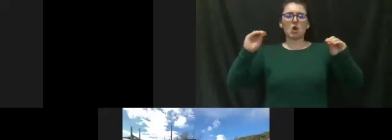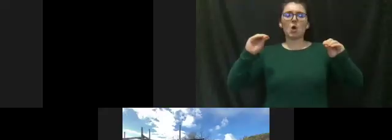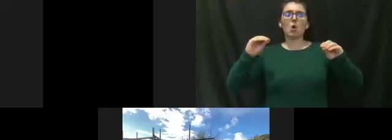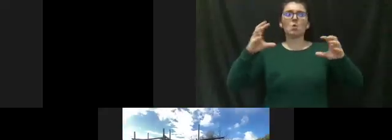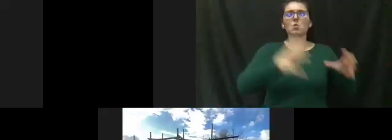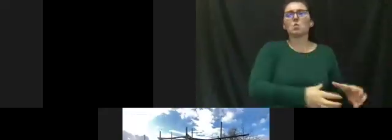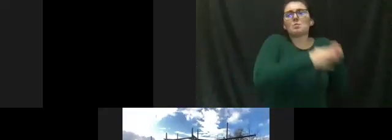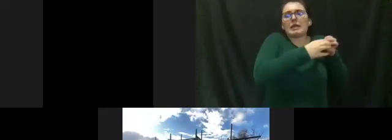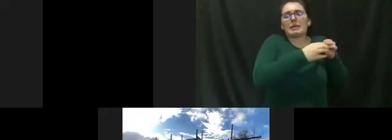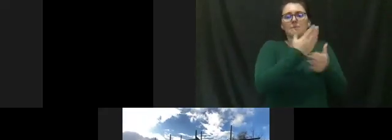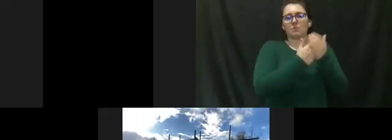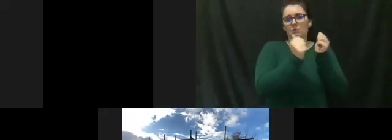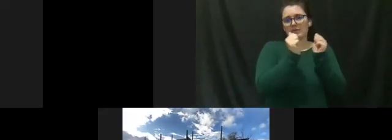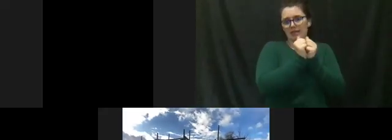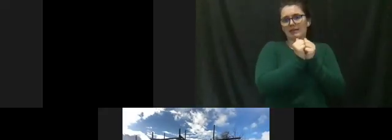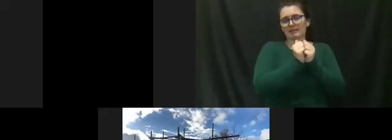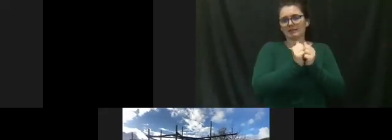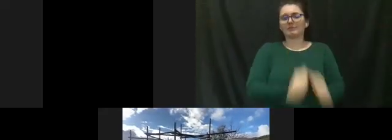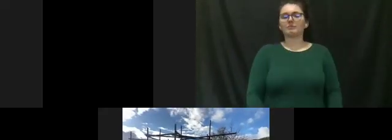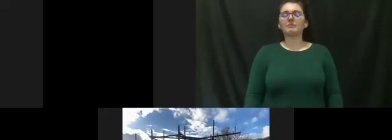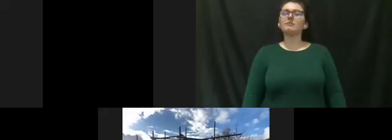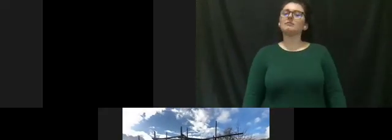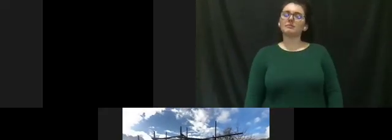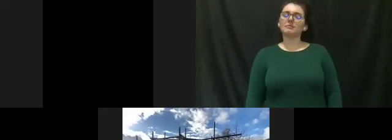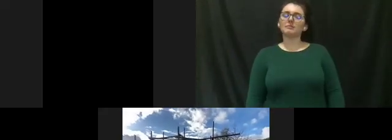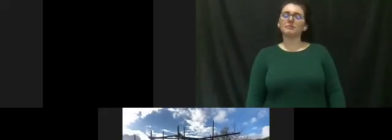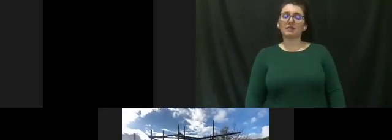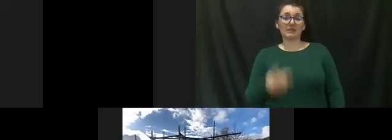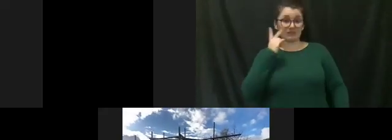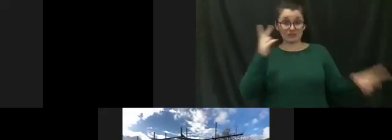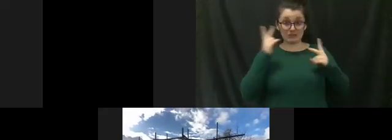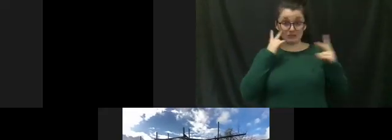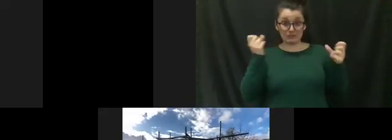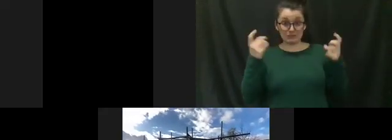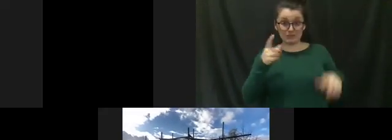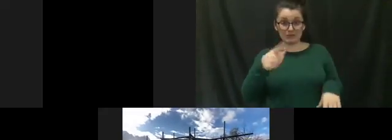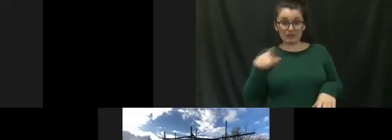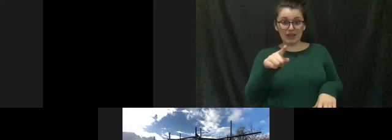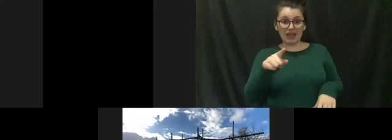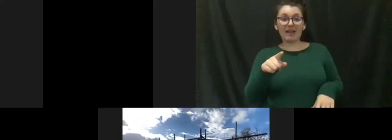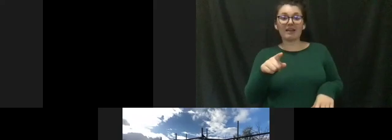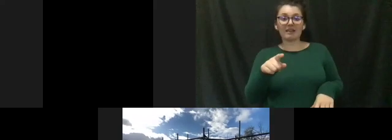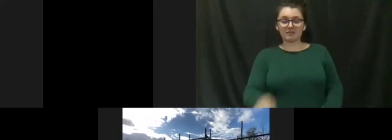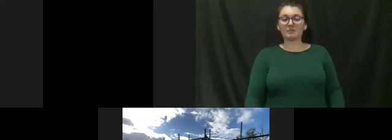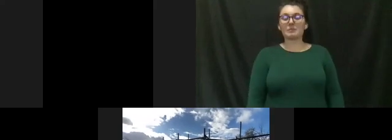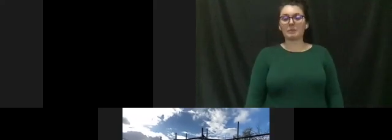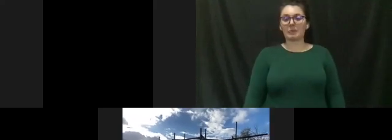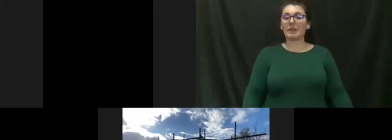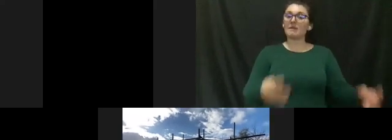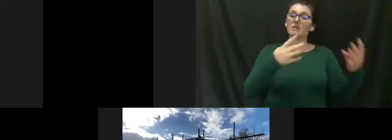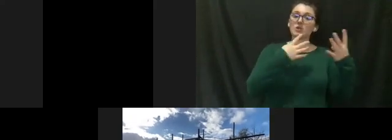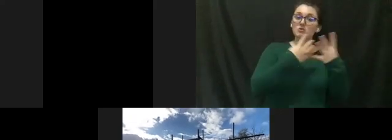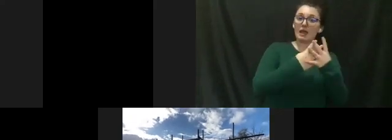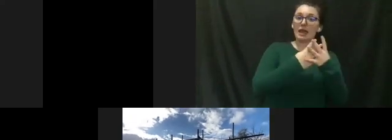gosh. That's great. There's also a whole bunch of other things on here. You'll see there's a maraca over on one of the crates. They have a climbing,